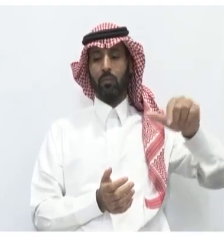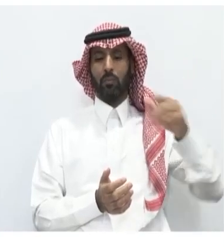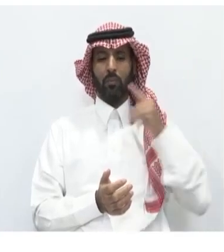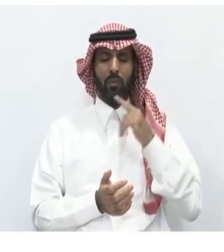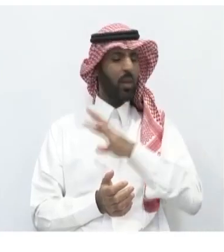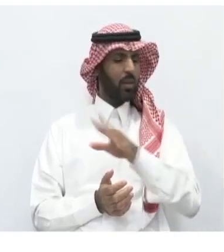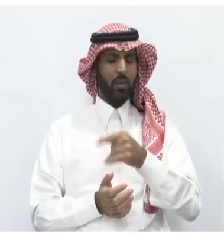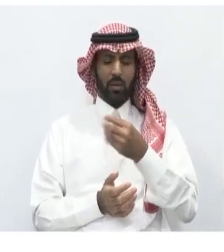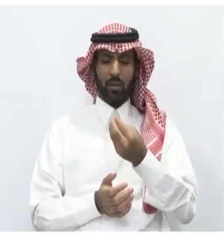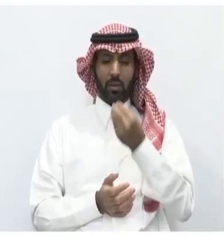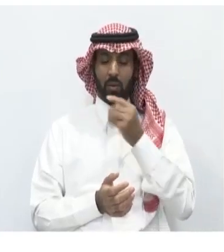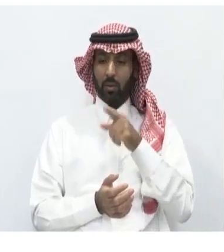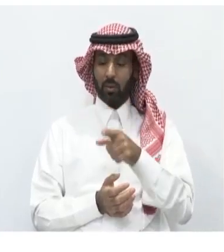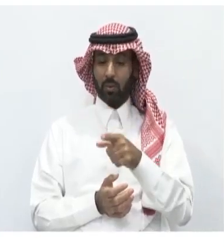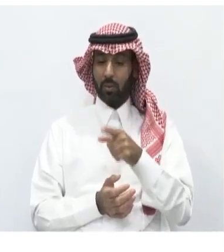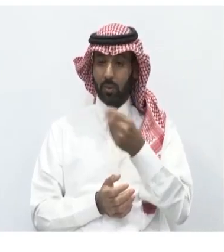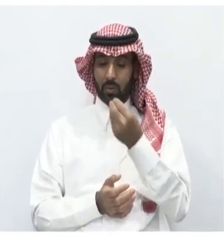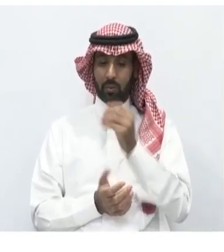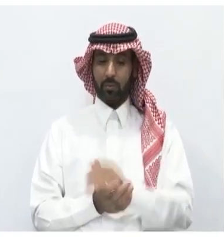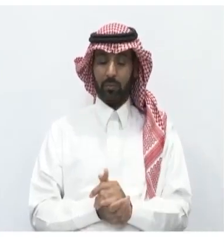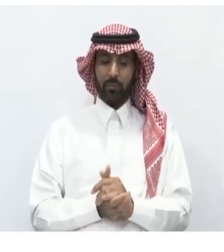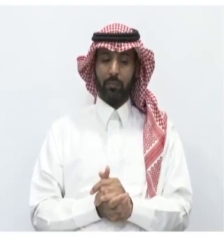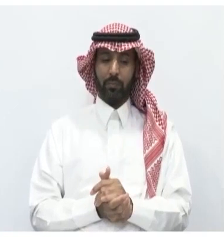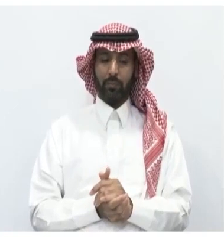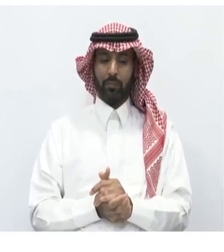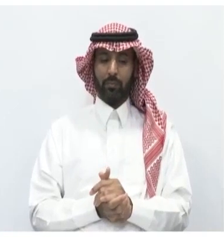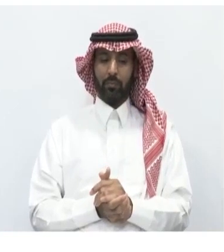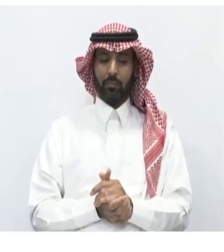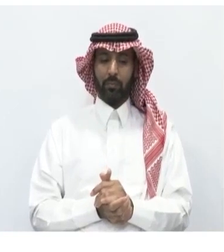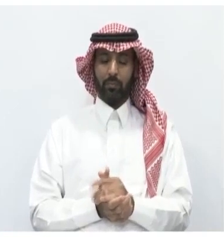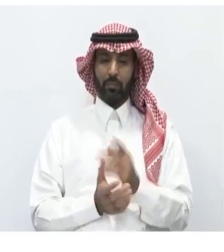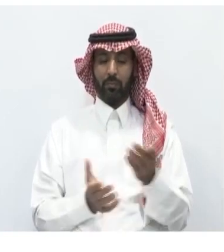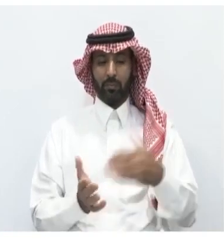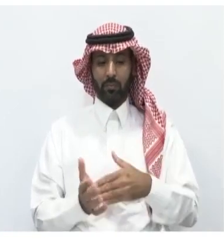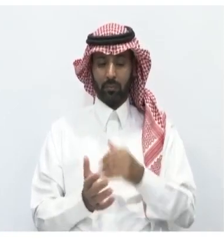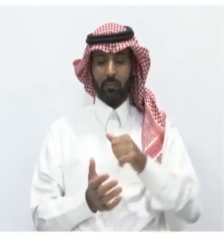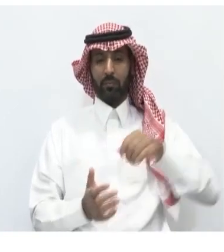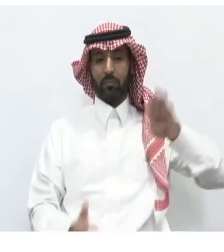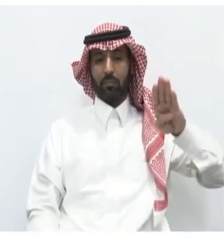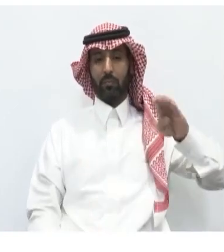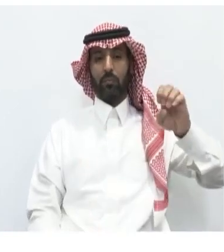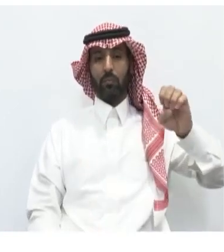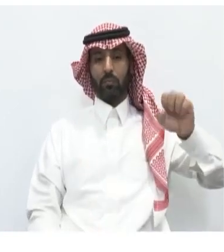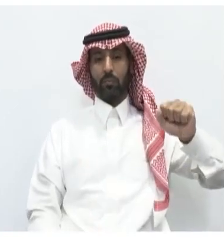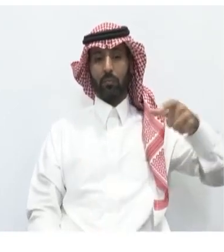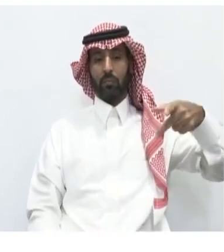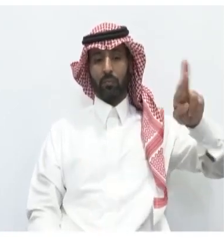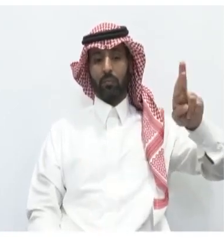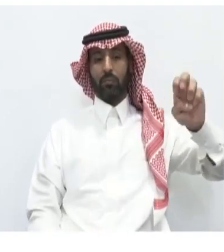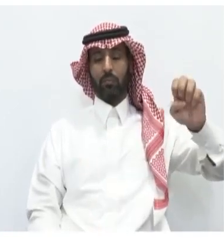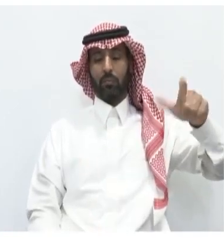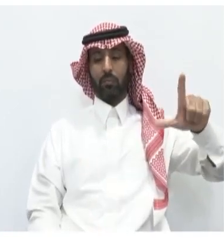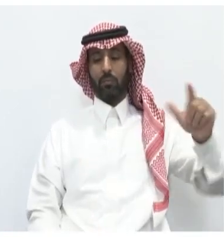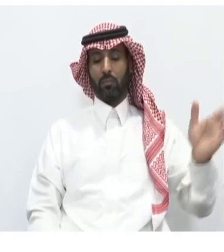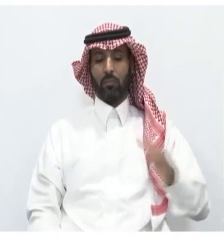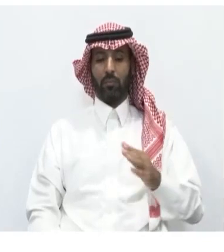eaten. And of course, at the end, the exclamation mark. So again, barely anything you've eaten. How